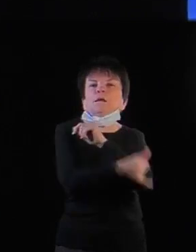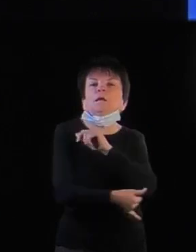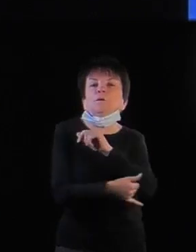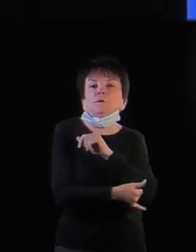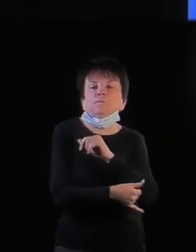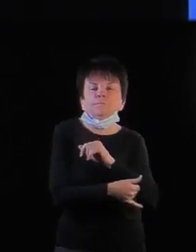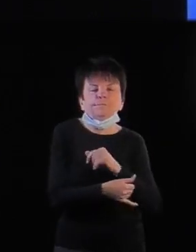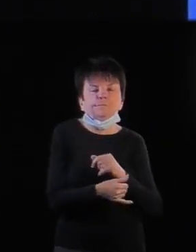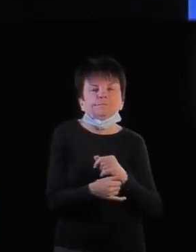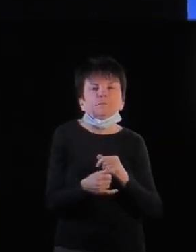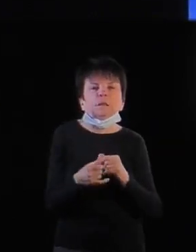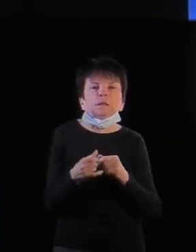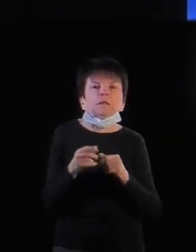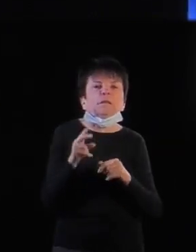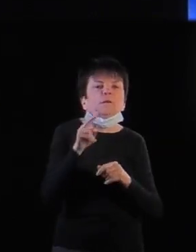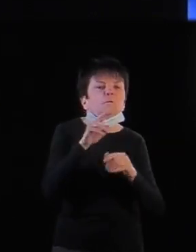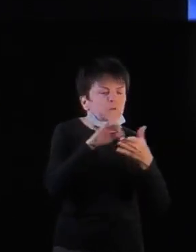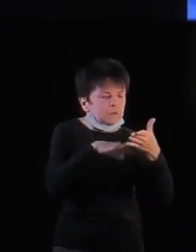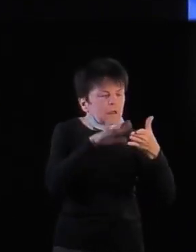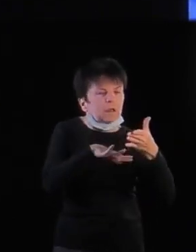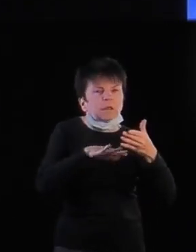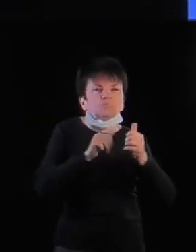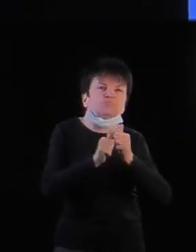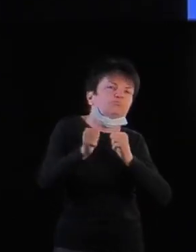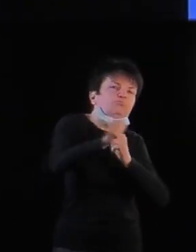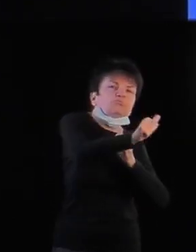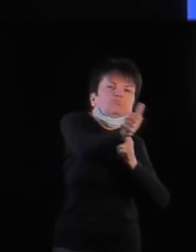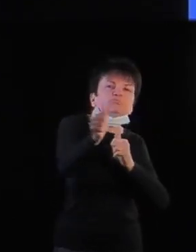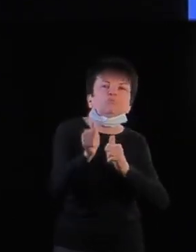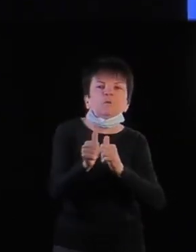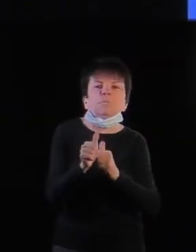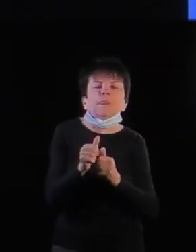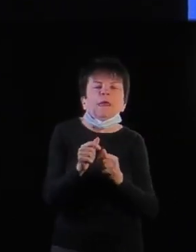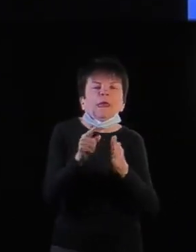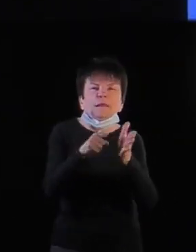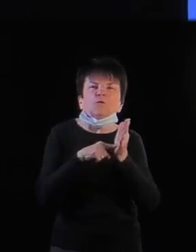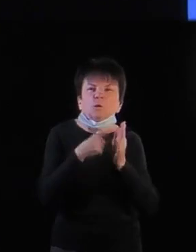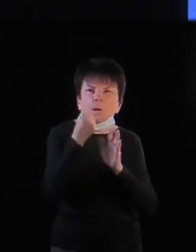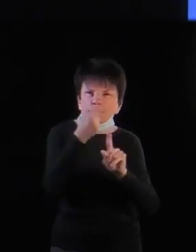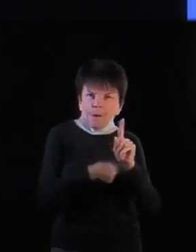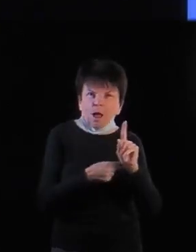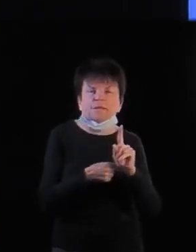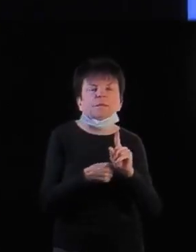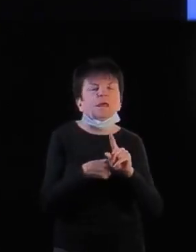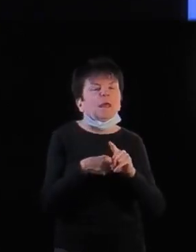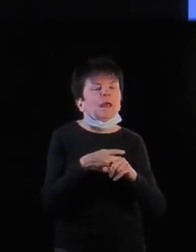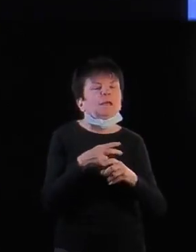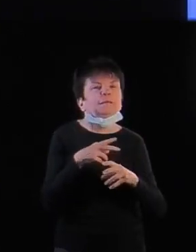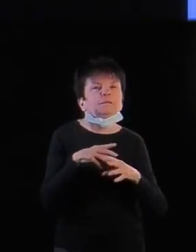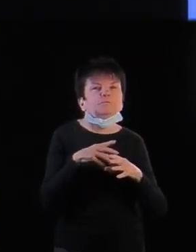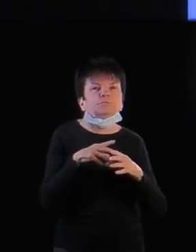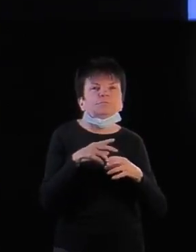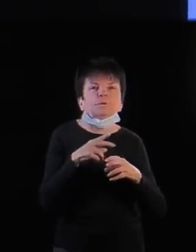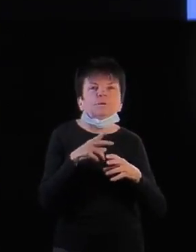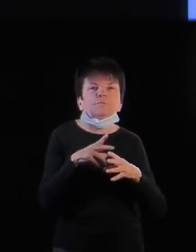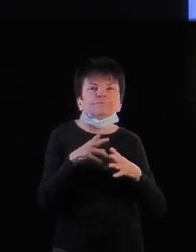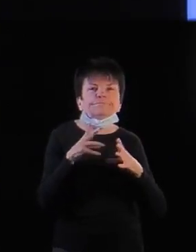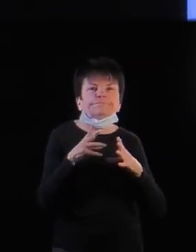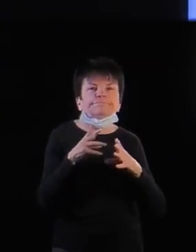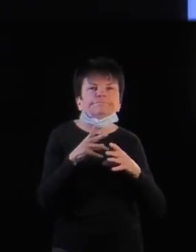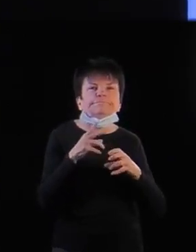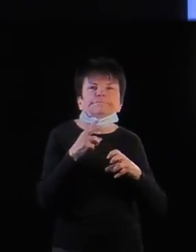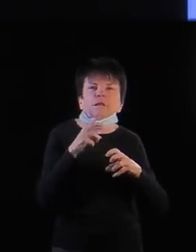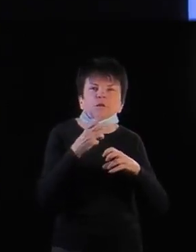from Vanguard. They studied abroad together and they took like a month to do so, an intensive course that they had. And it was a great